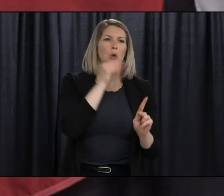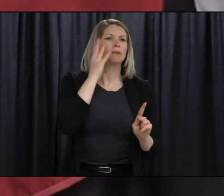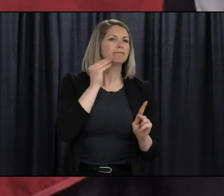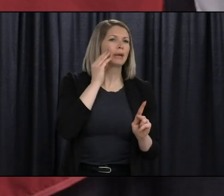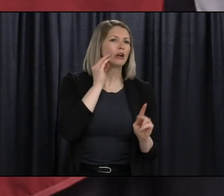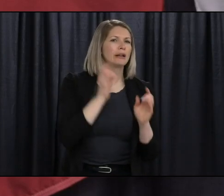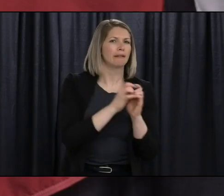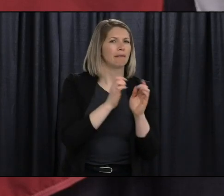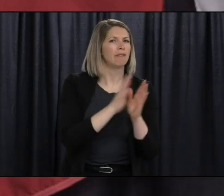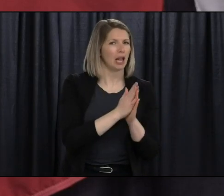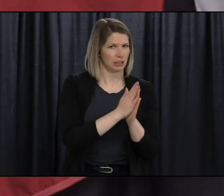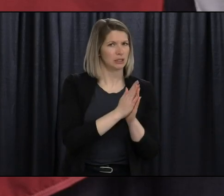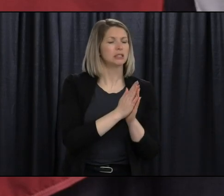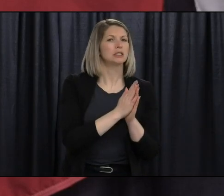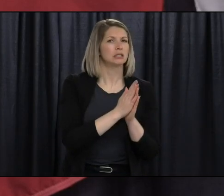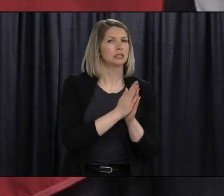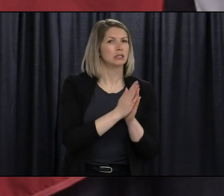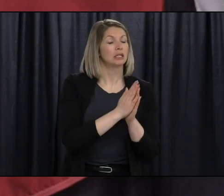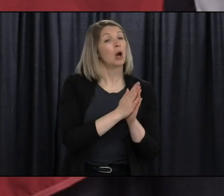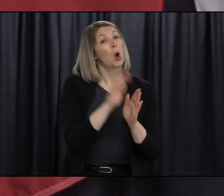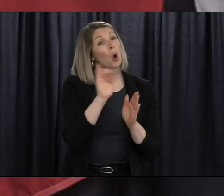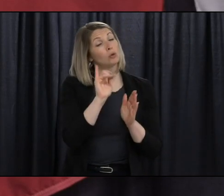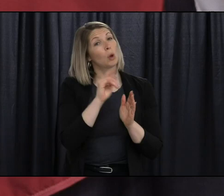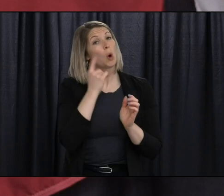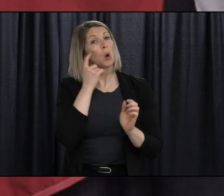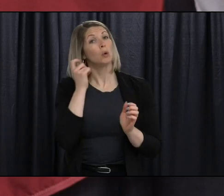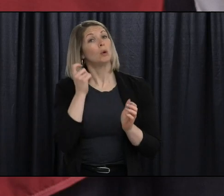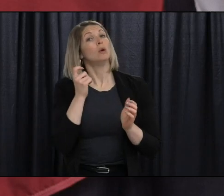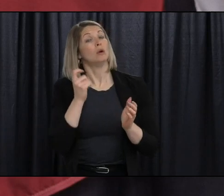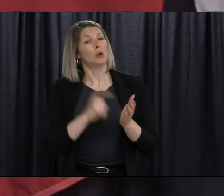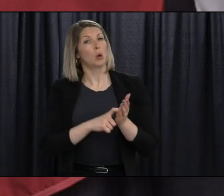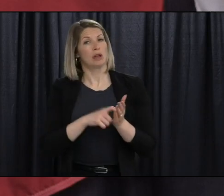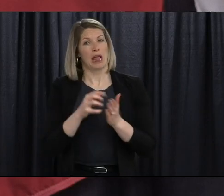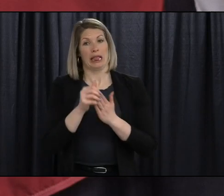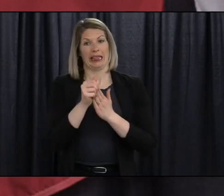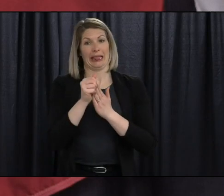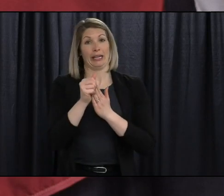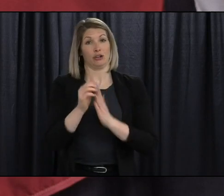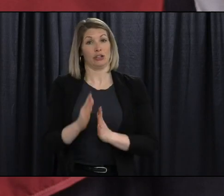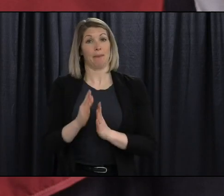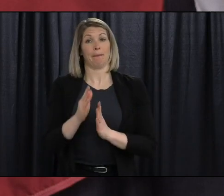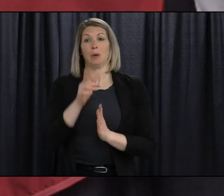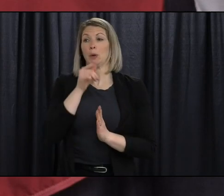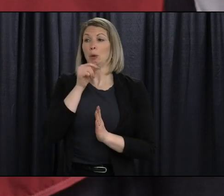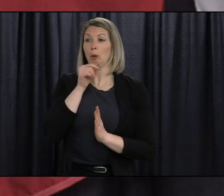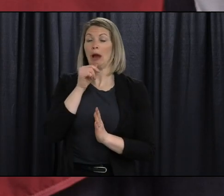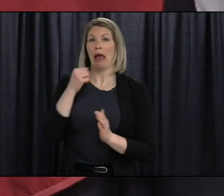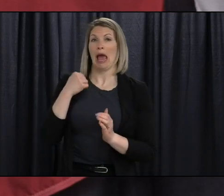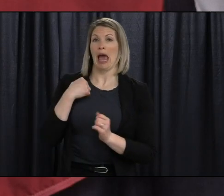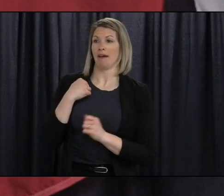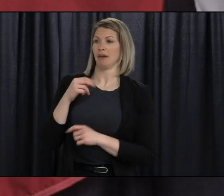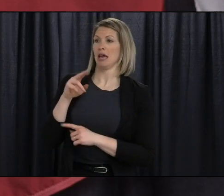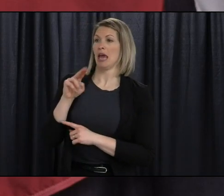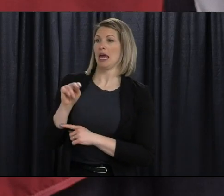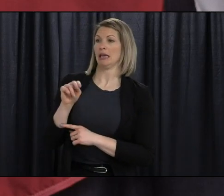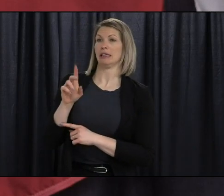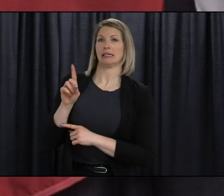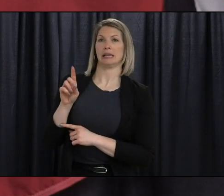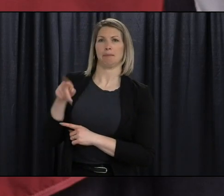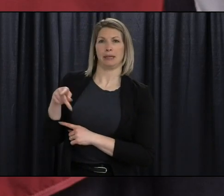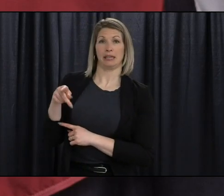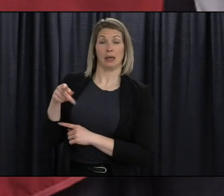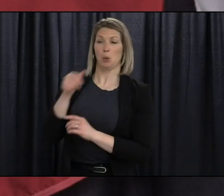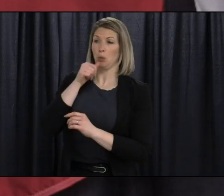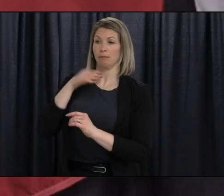that they mention is having some women in leadership roles, and let's keep in mind that we are the only province in this country that has a standalone department